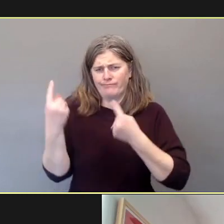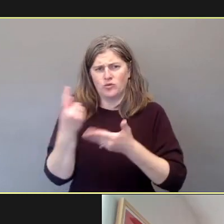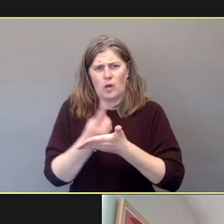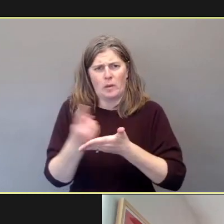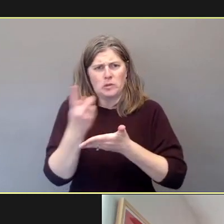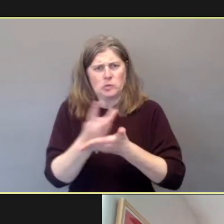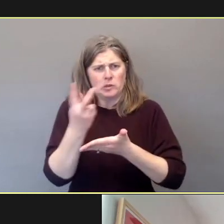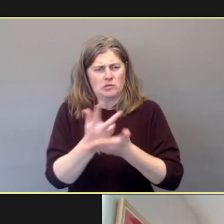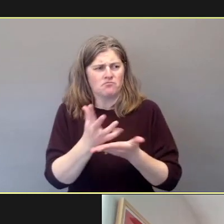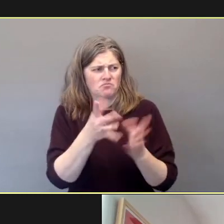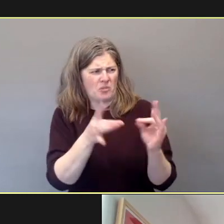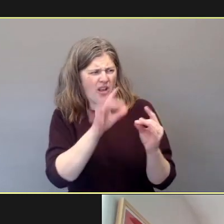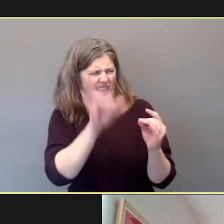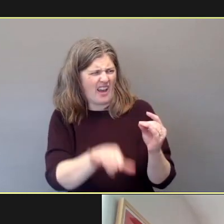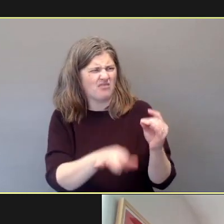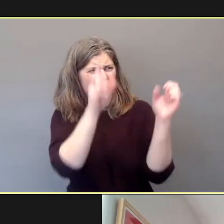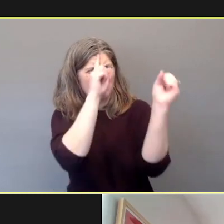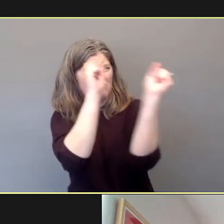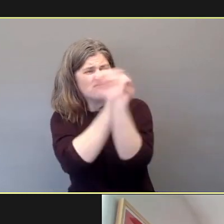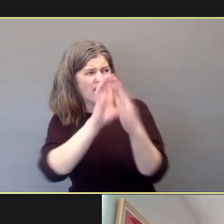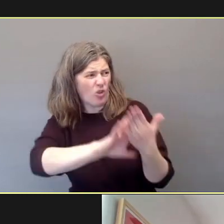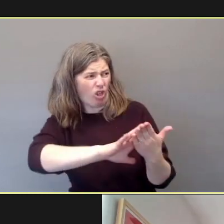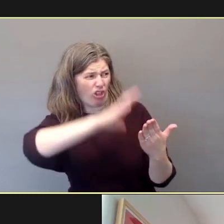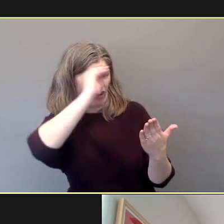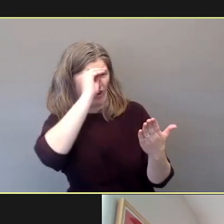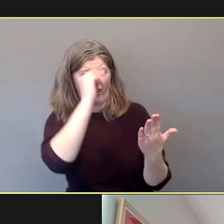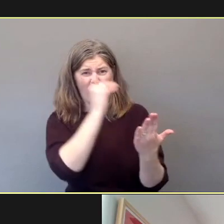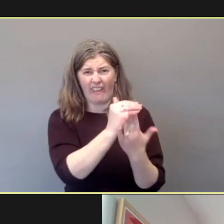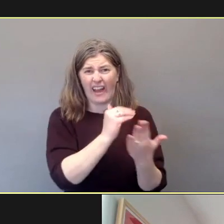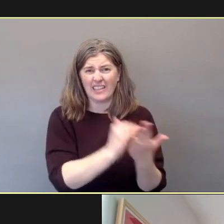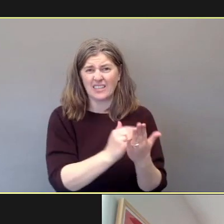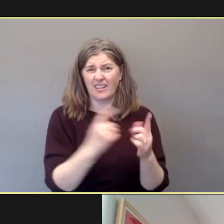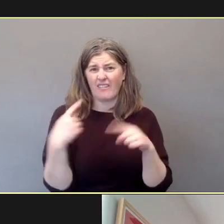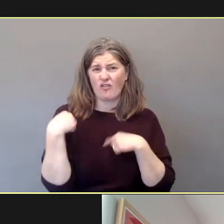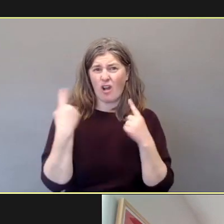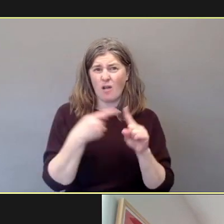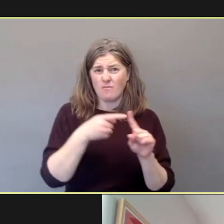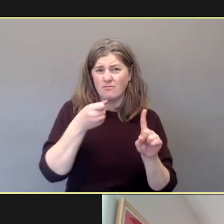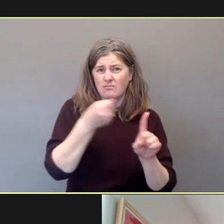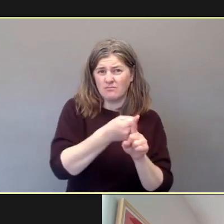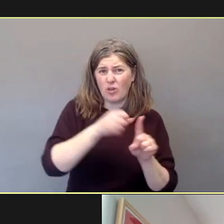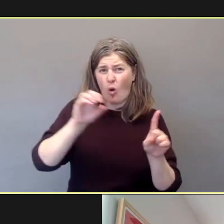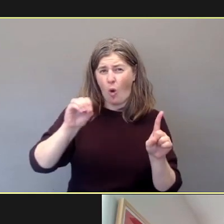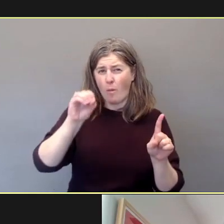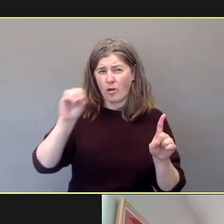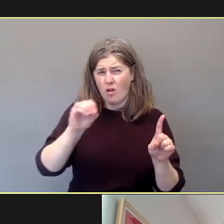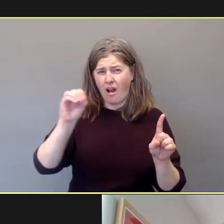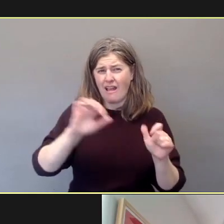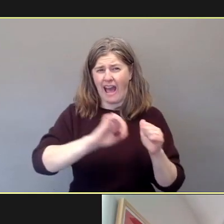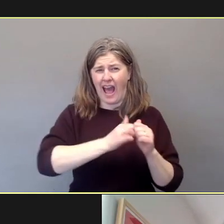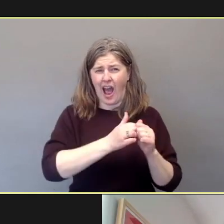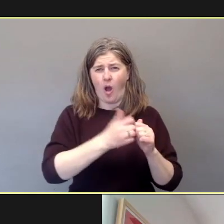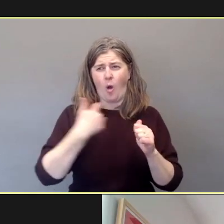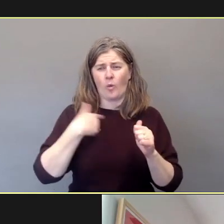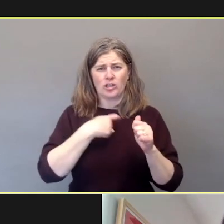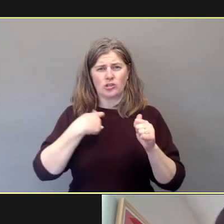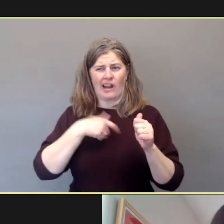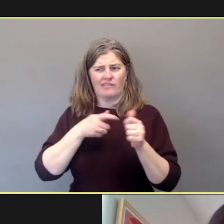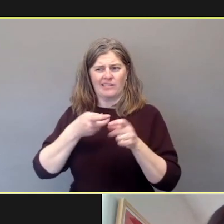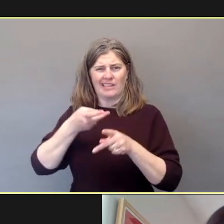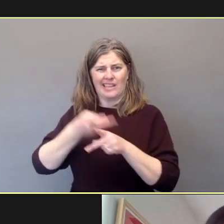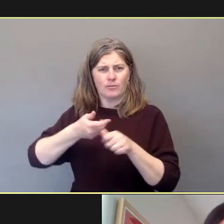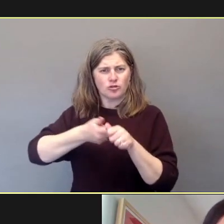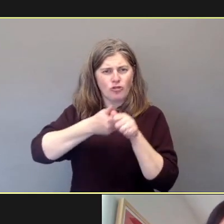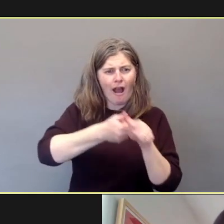and what kind of, have you learned any lessons from Omicron about how, we should sort of keep